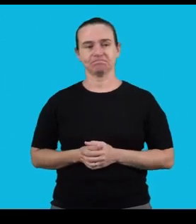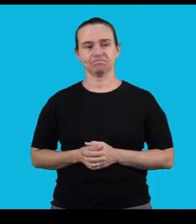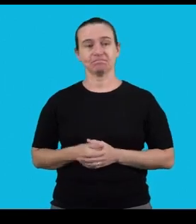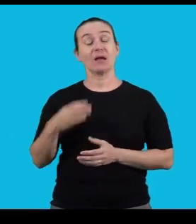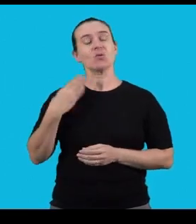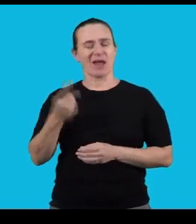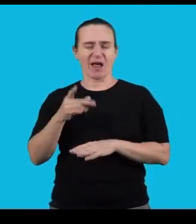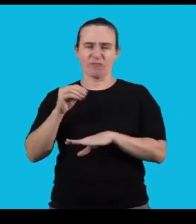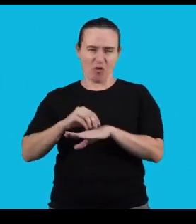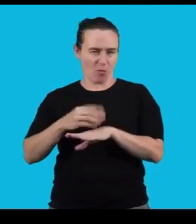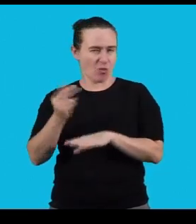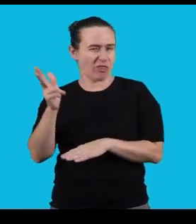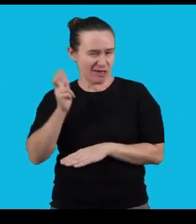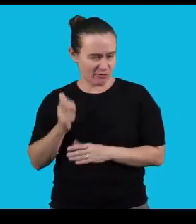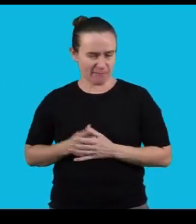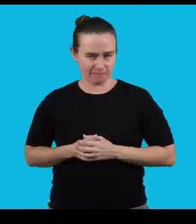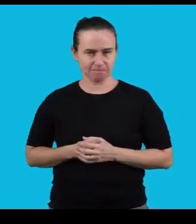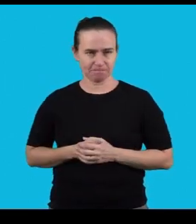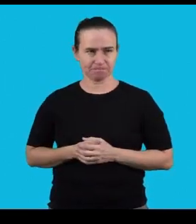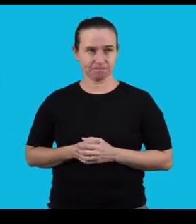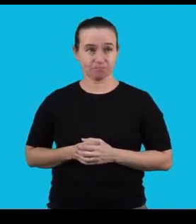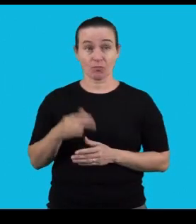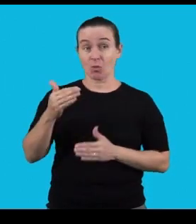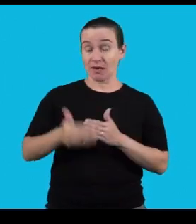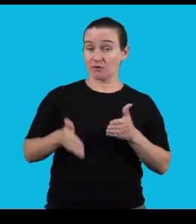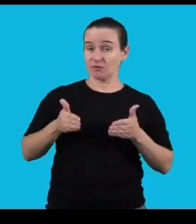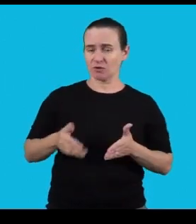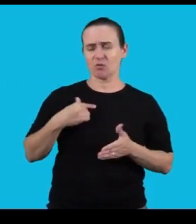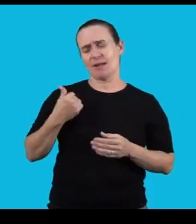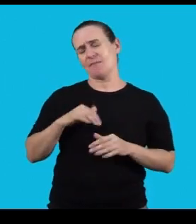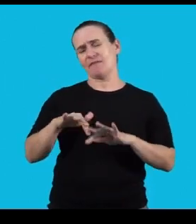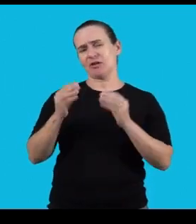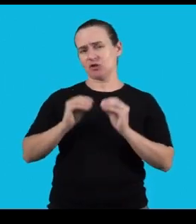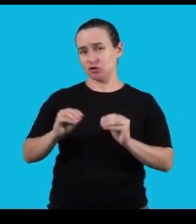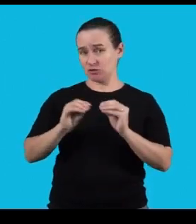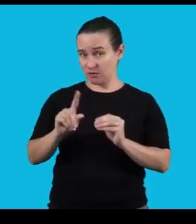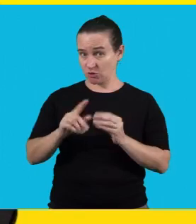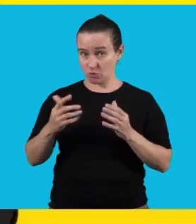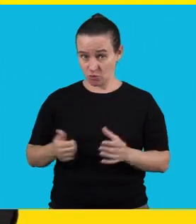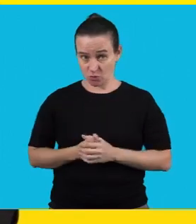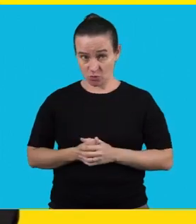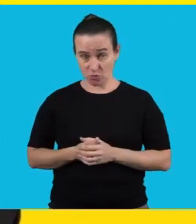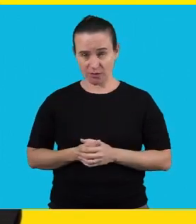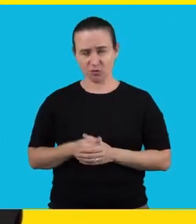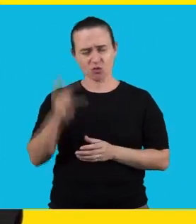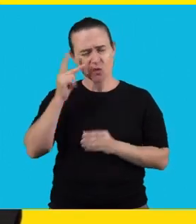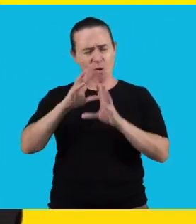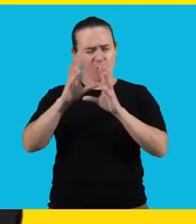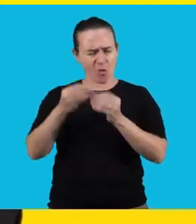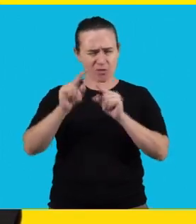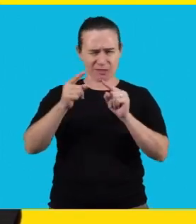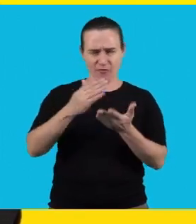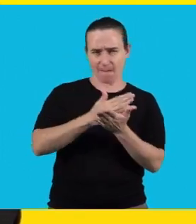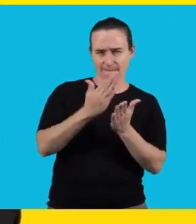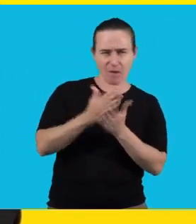balance. And we also have got hearing defects. By the end of the lesson, we will address knowing the parts of